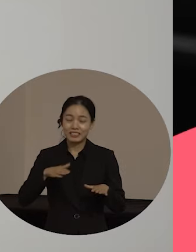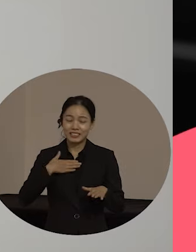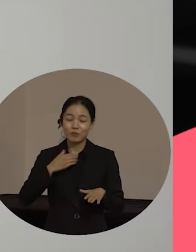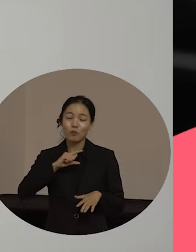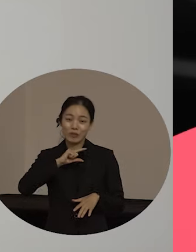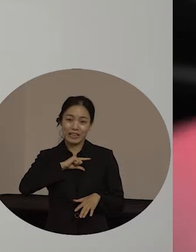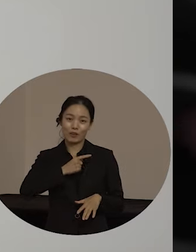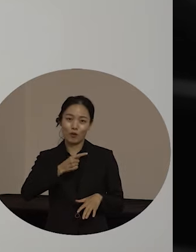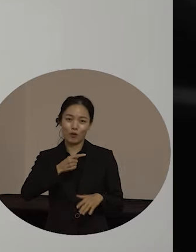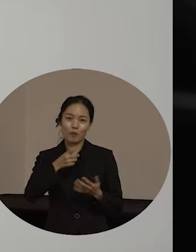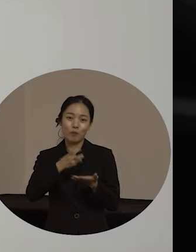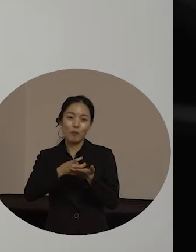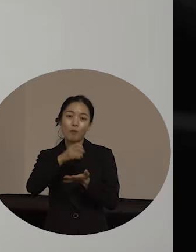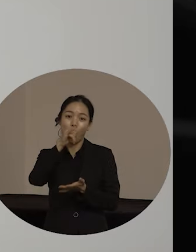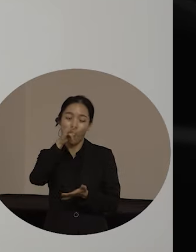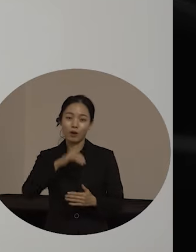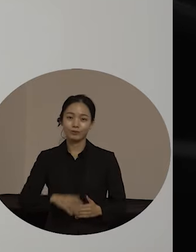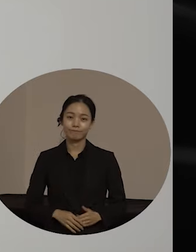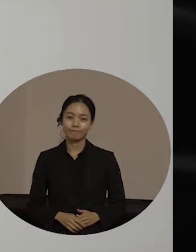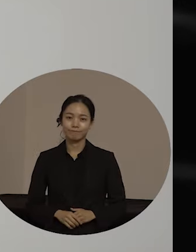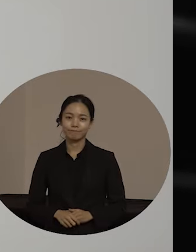different